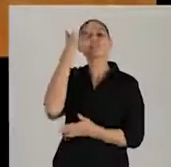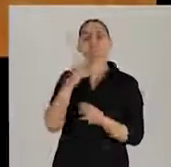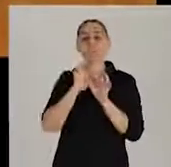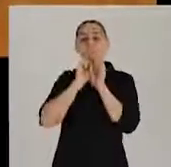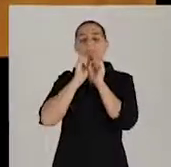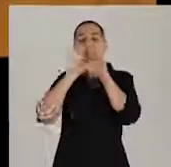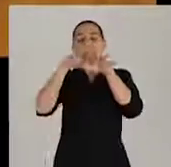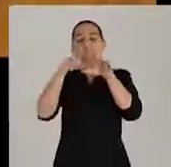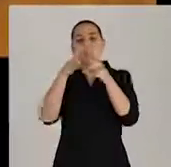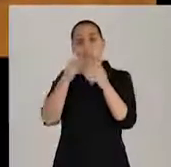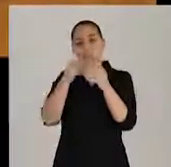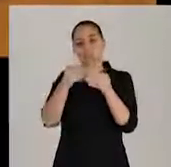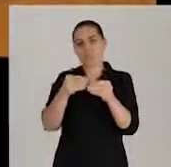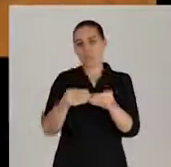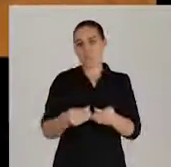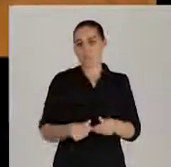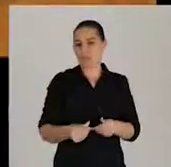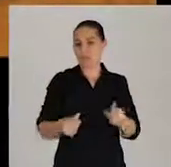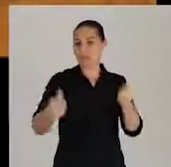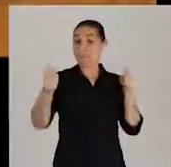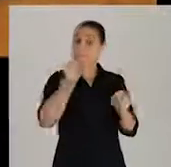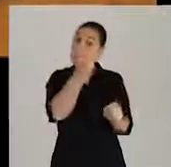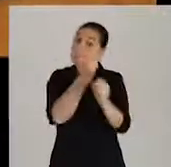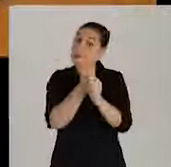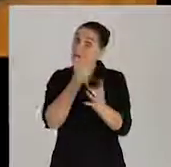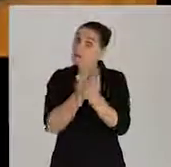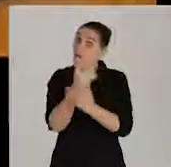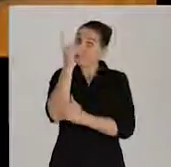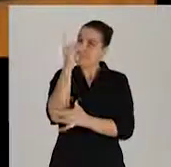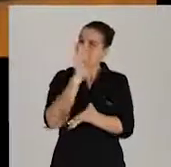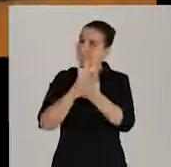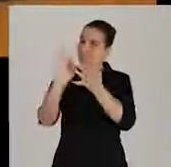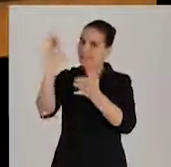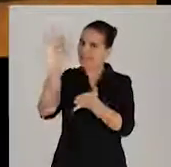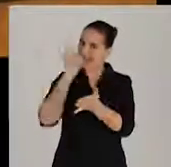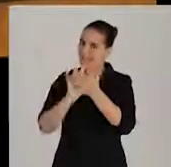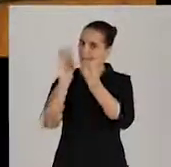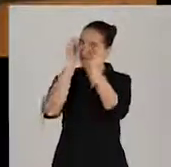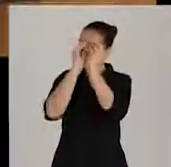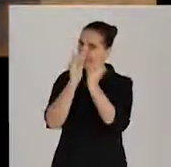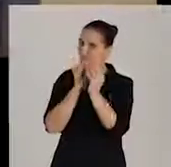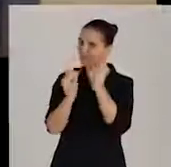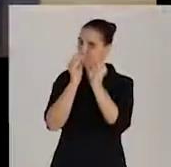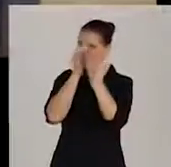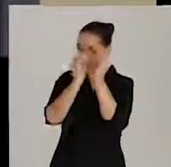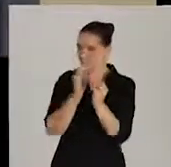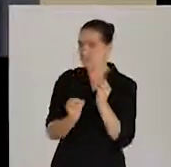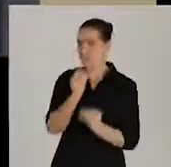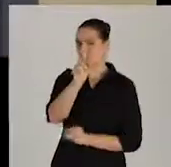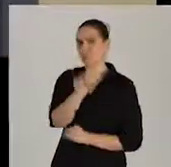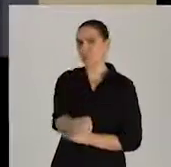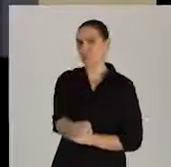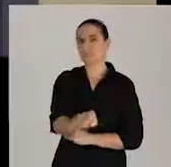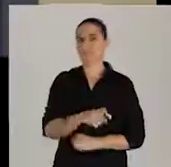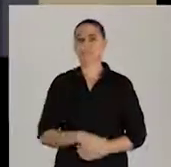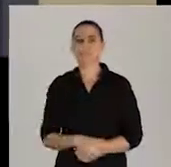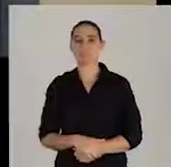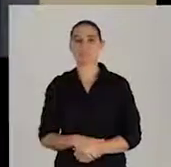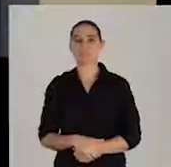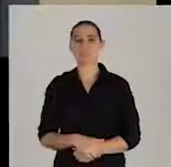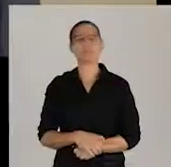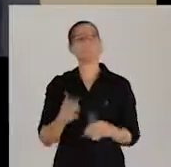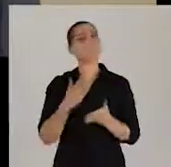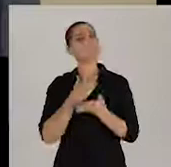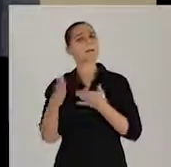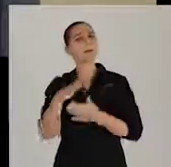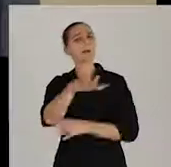to be properly installed and regularly cleaned and maintained. There are some environmental control measures